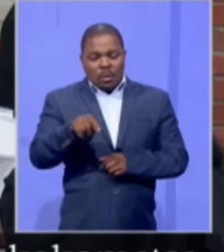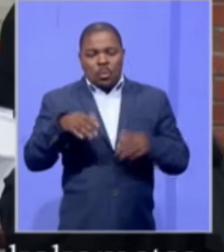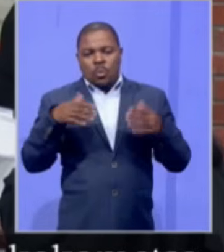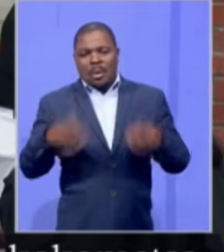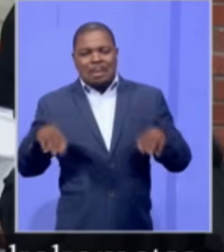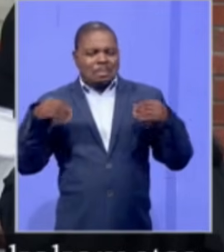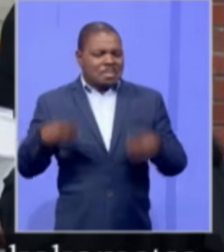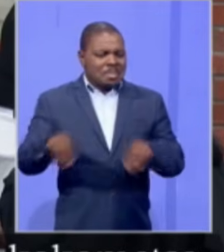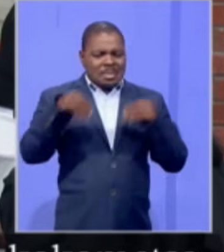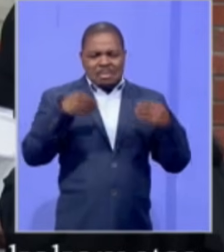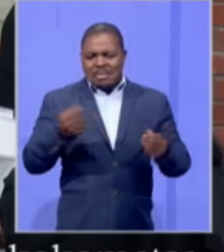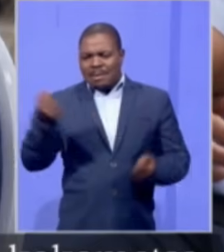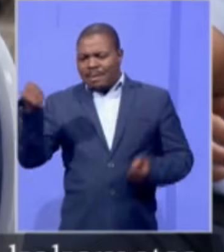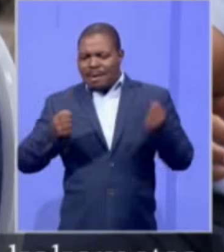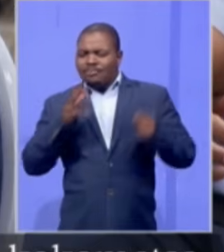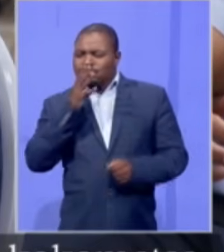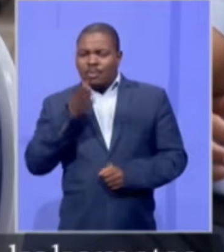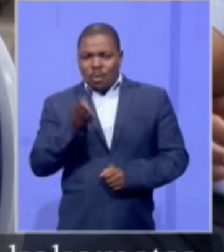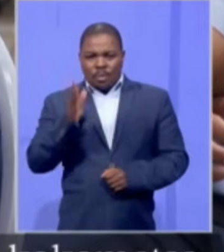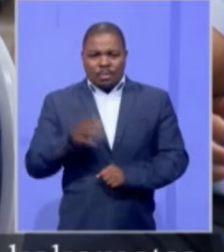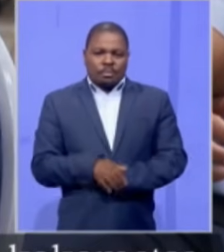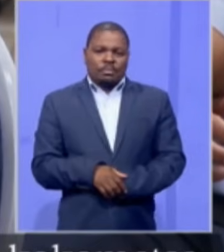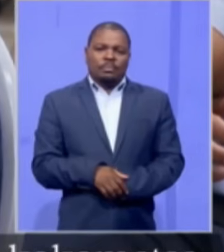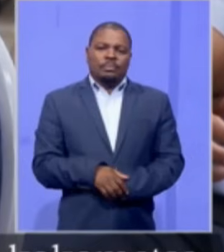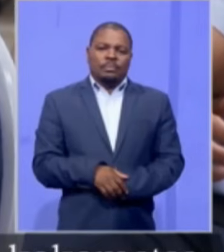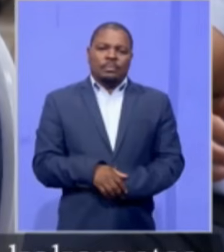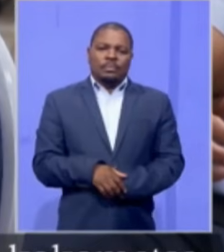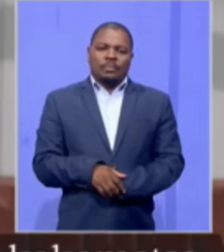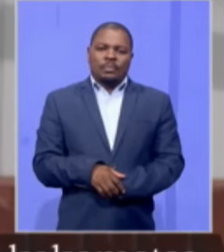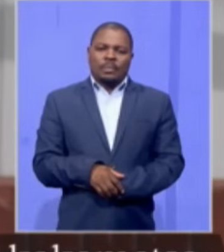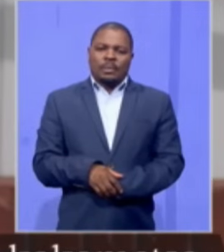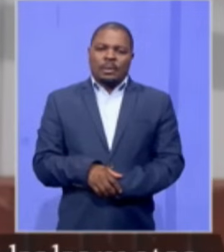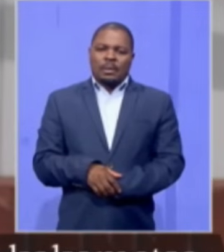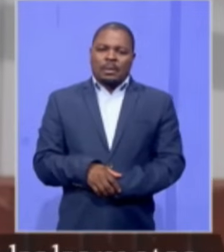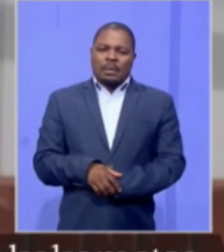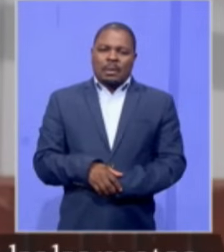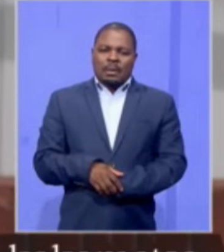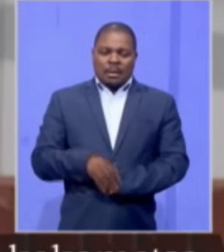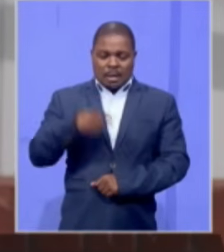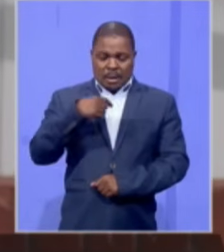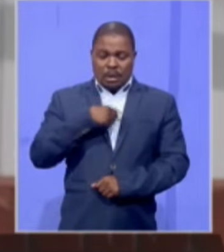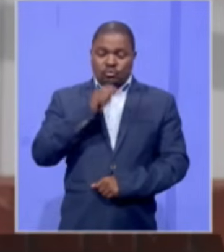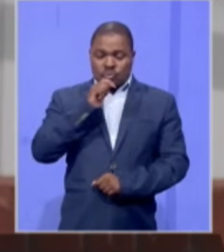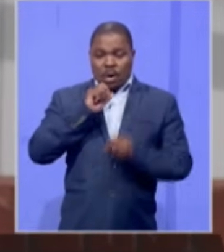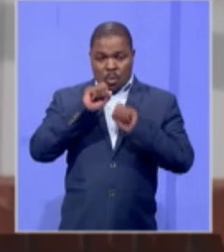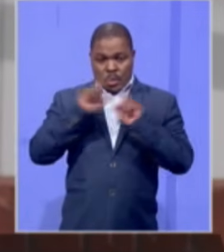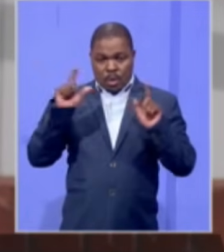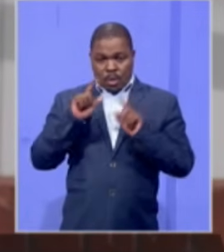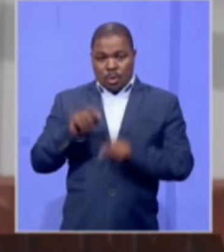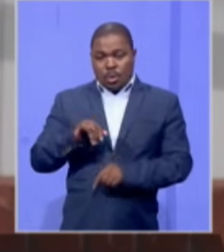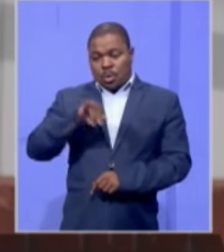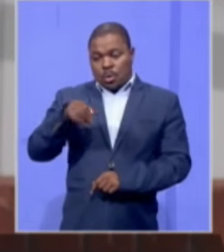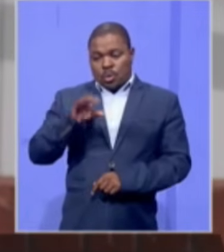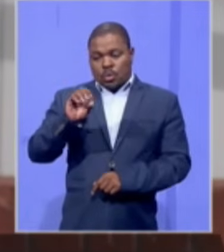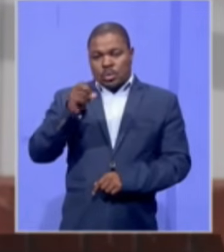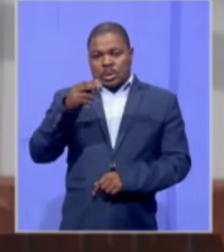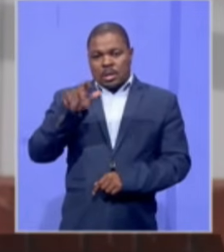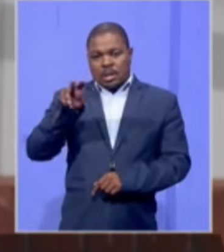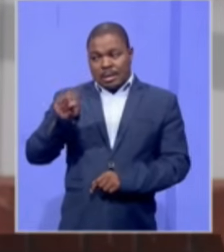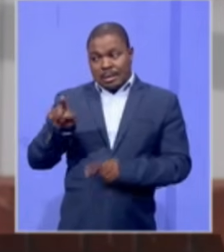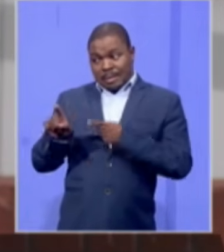ka batho le makoloi. I was aware of the fact that Jocelyn's mother, Kelly Smith, was